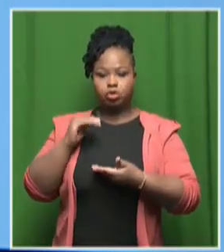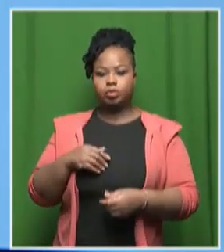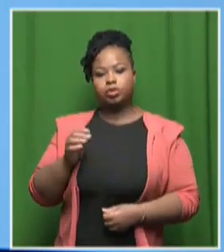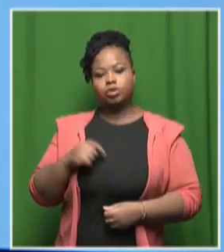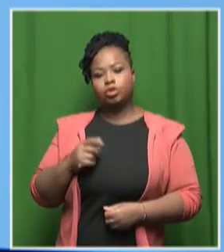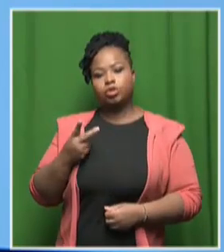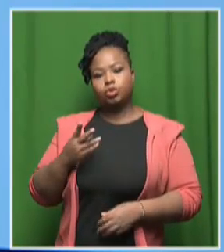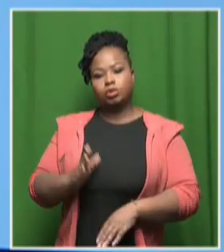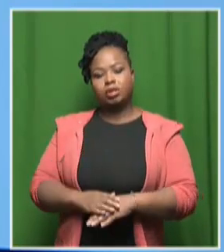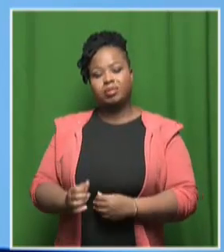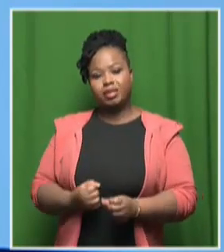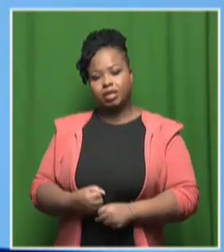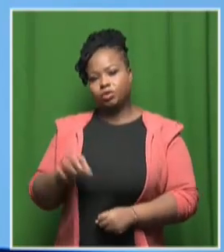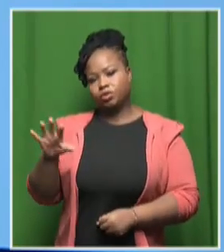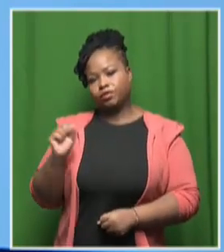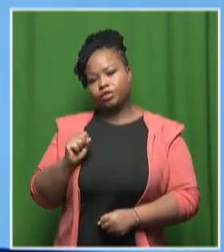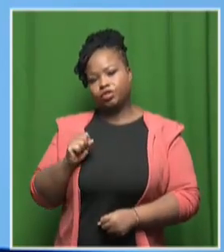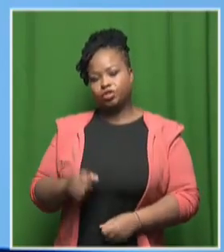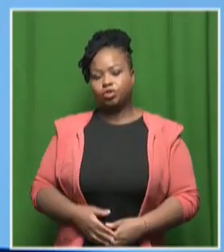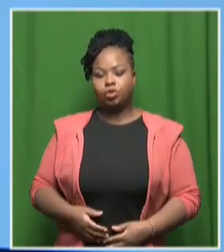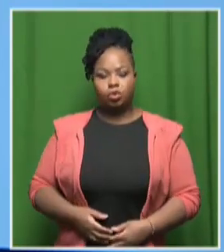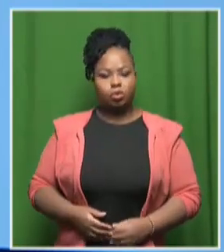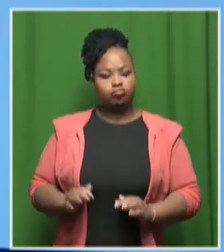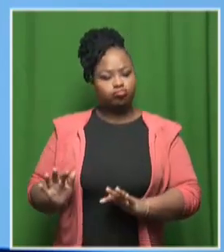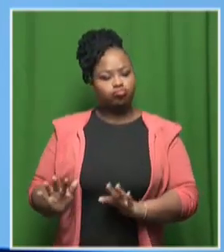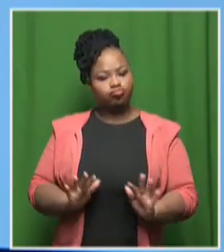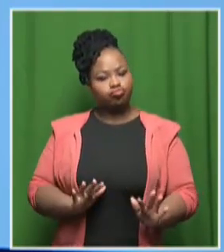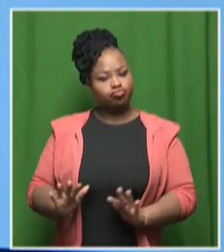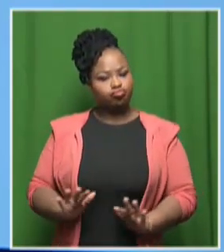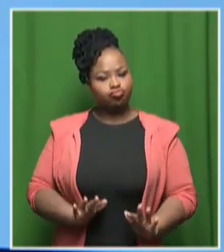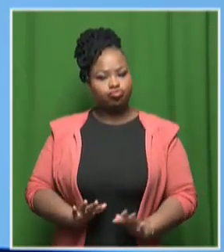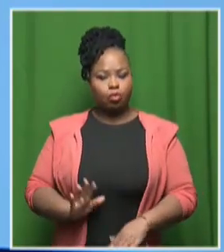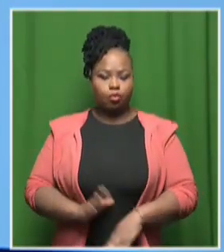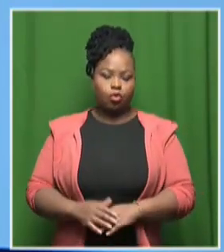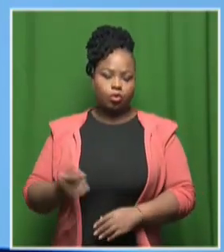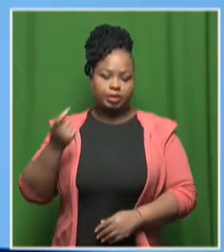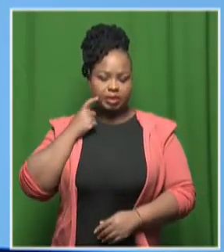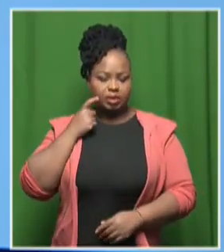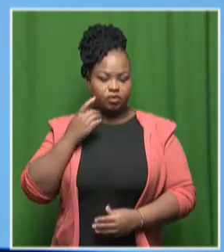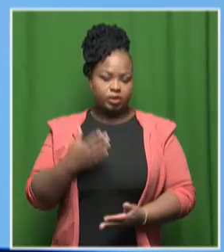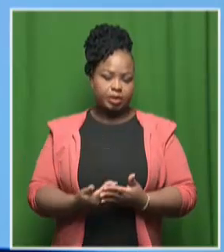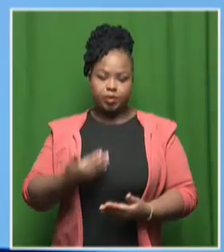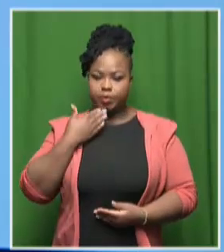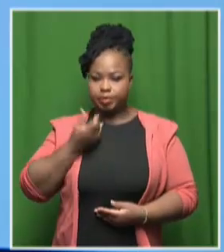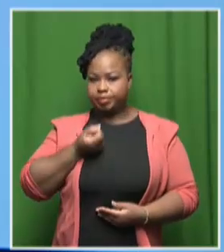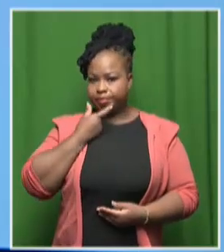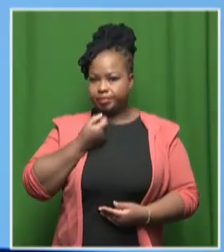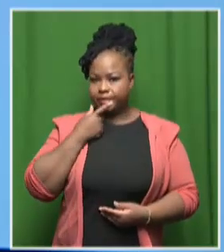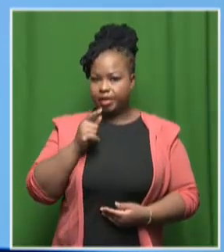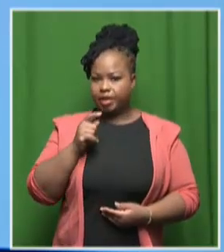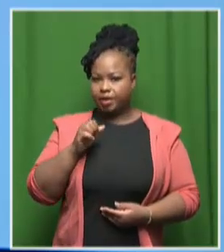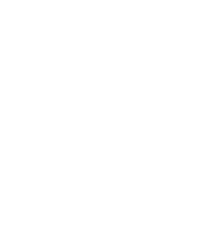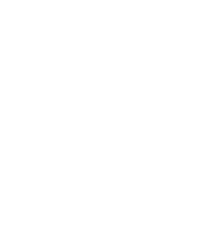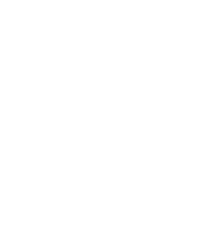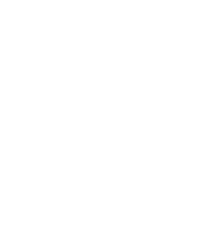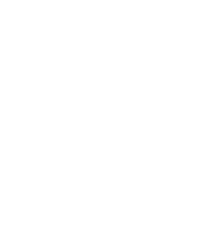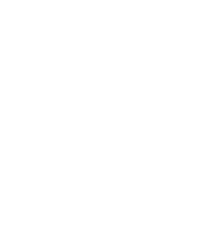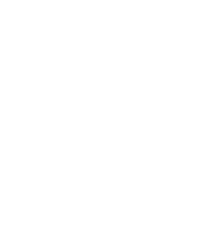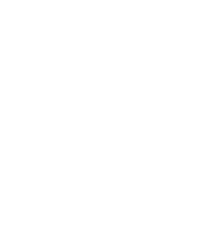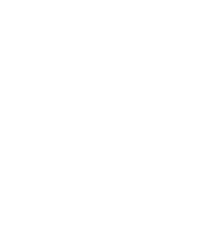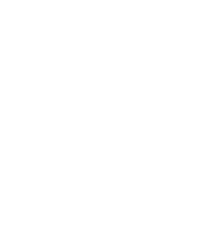go twice a year, easing the healthcare system and making it, of course, more convenient for those that are taking these antiretrovirals.